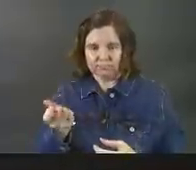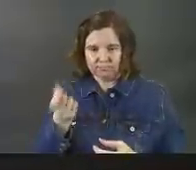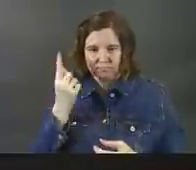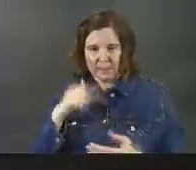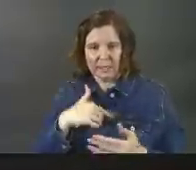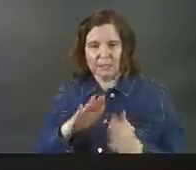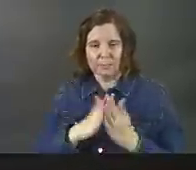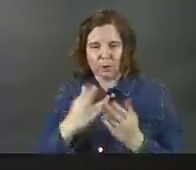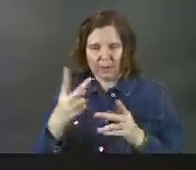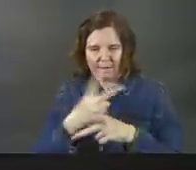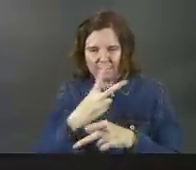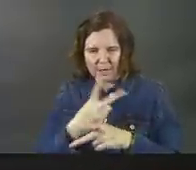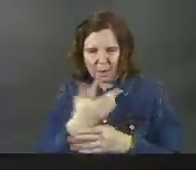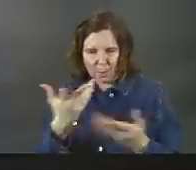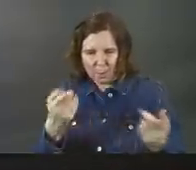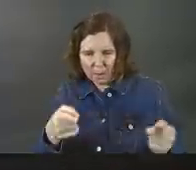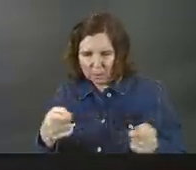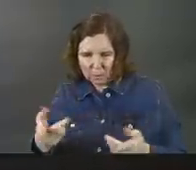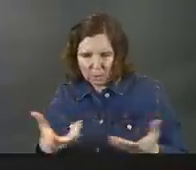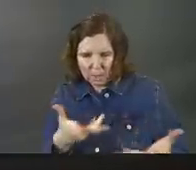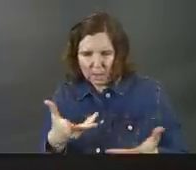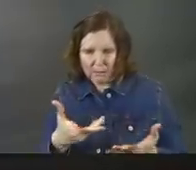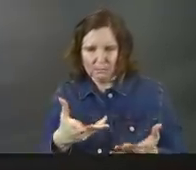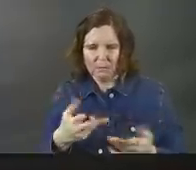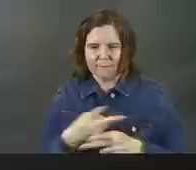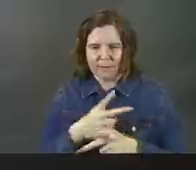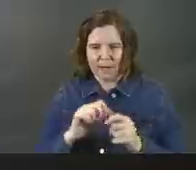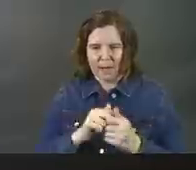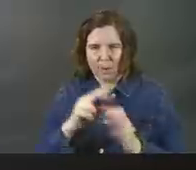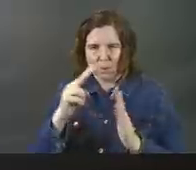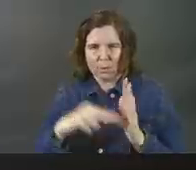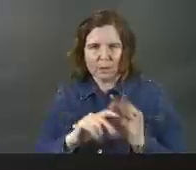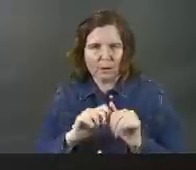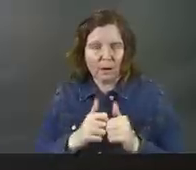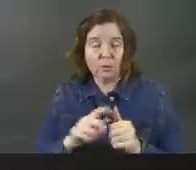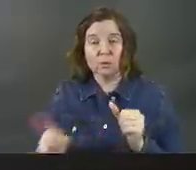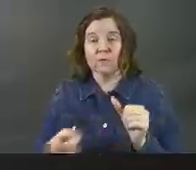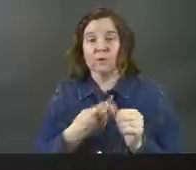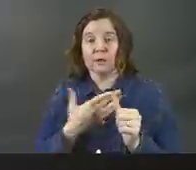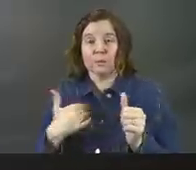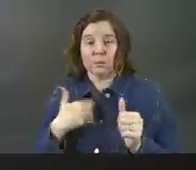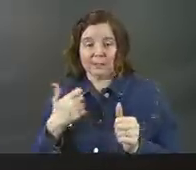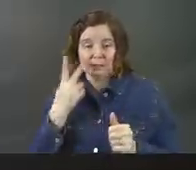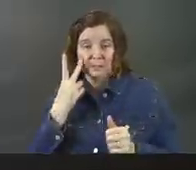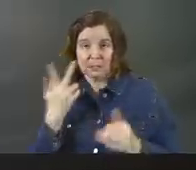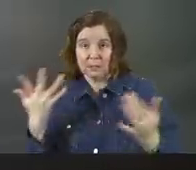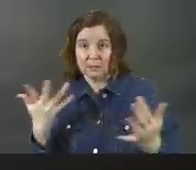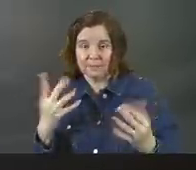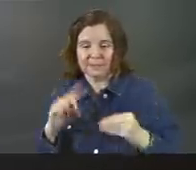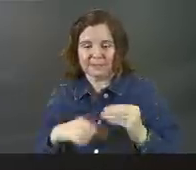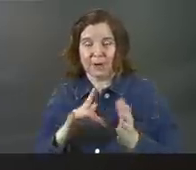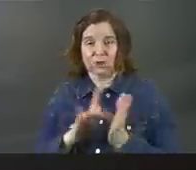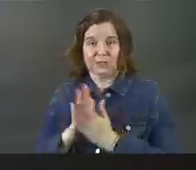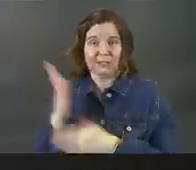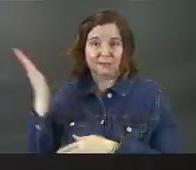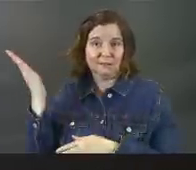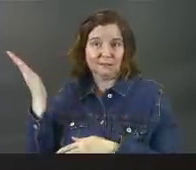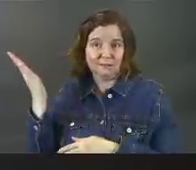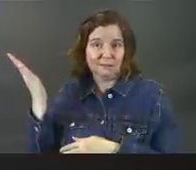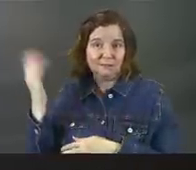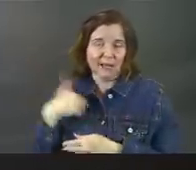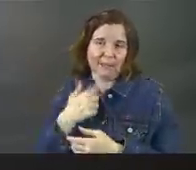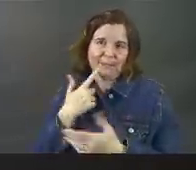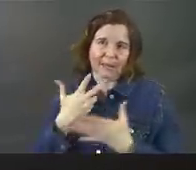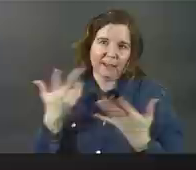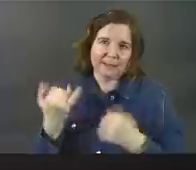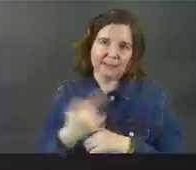this book and figure out what's going on and figure out how we need to read it. And so the first thing that we need to see, it's about Jesus. Again, I'm going to